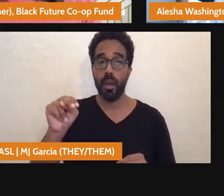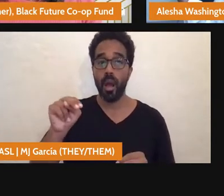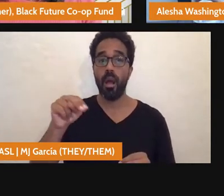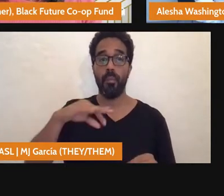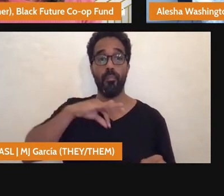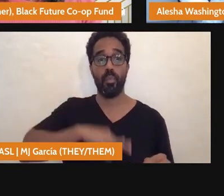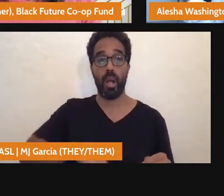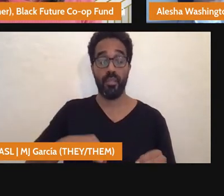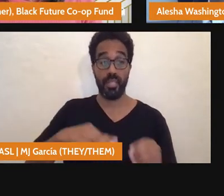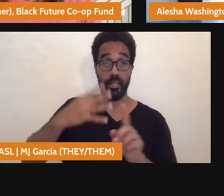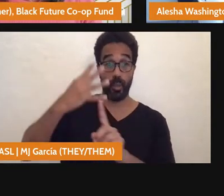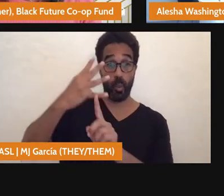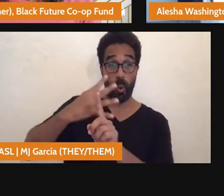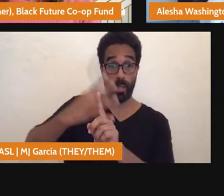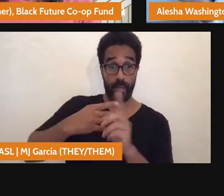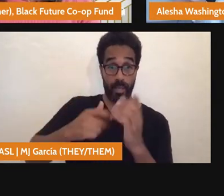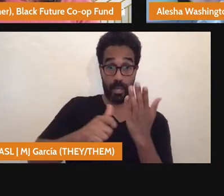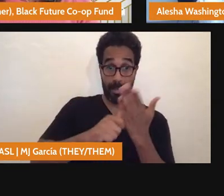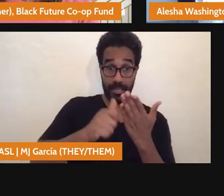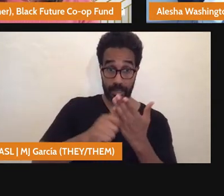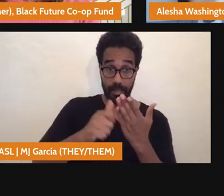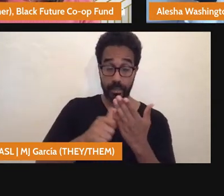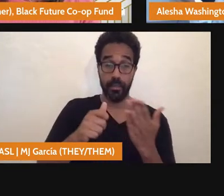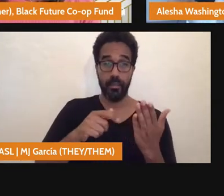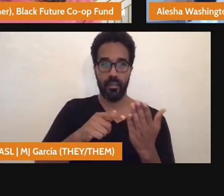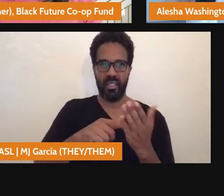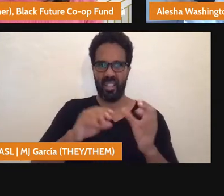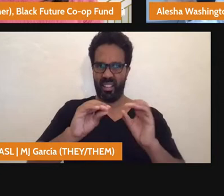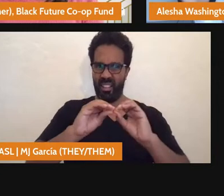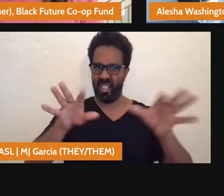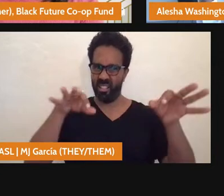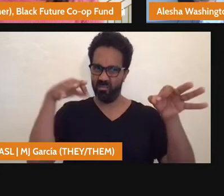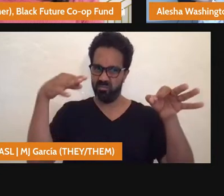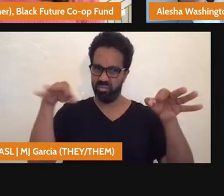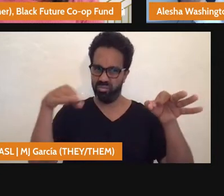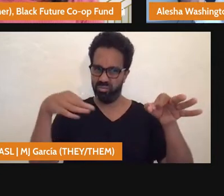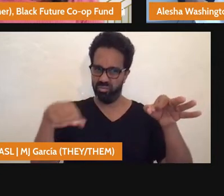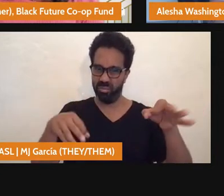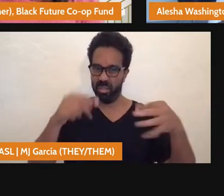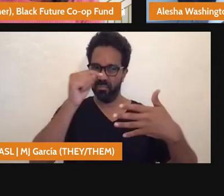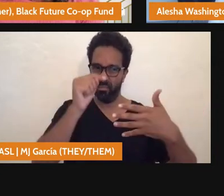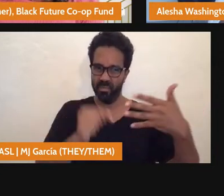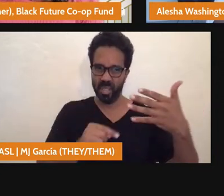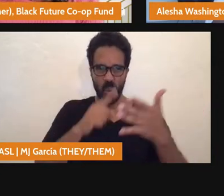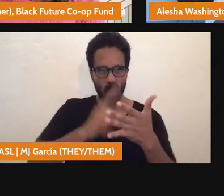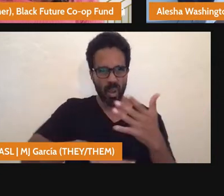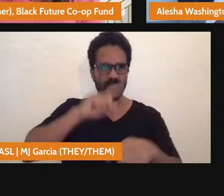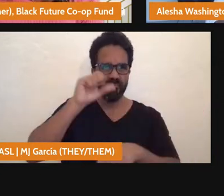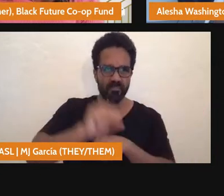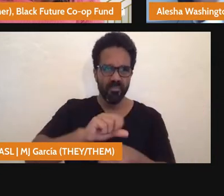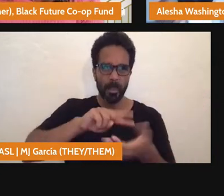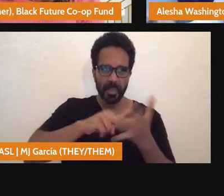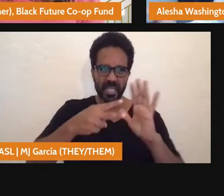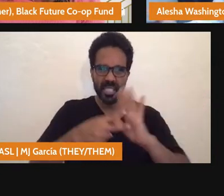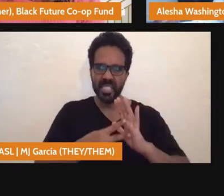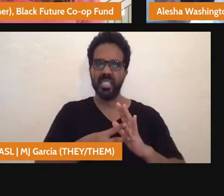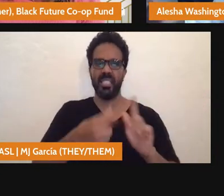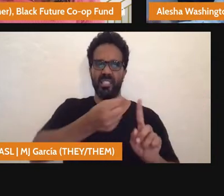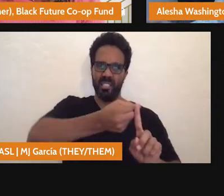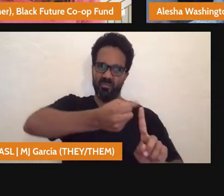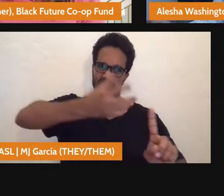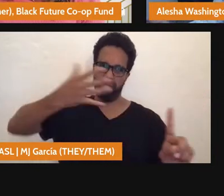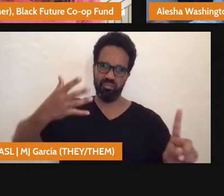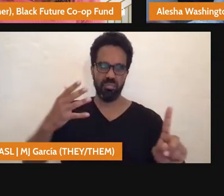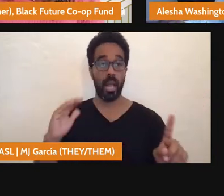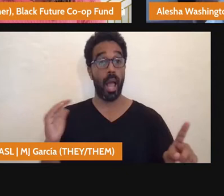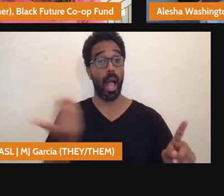last magazines to really spell this out from a number of different Black leaders about what this is. Like, what are our policies from an